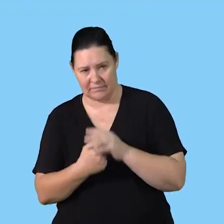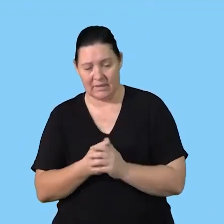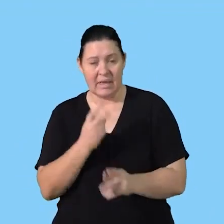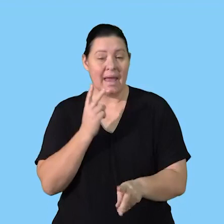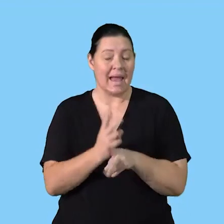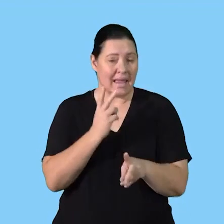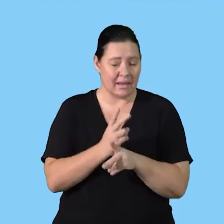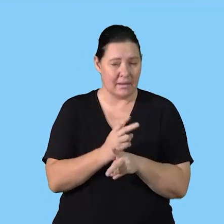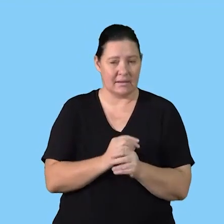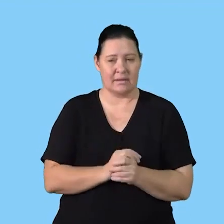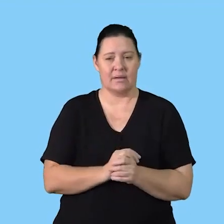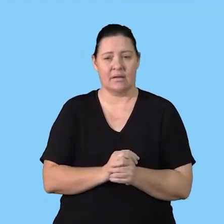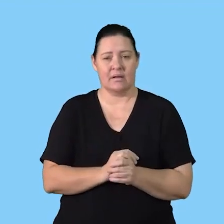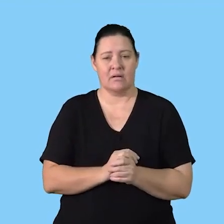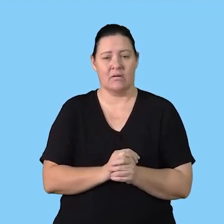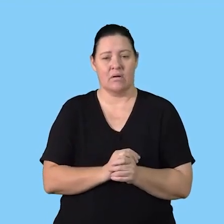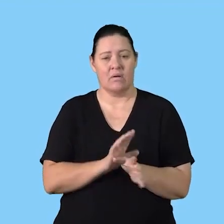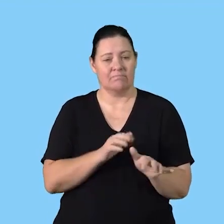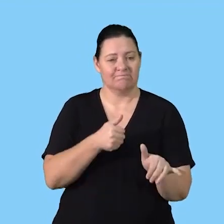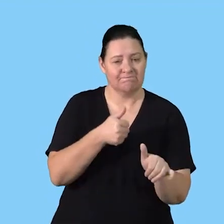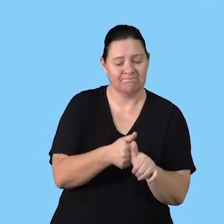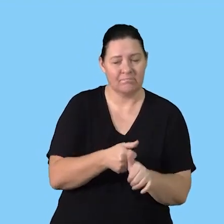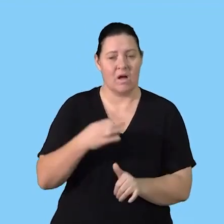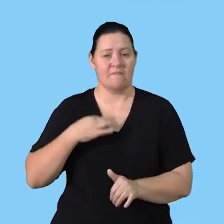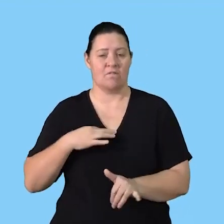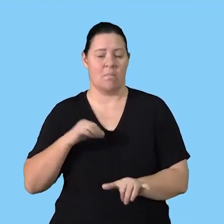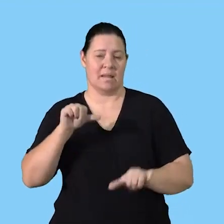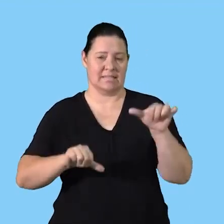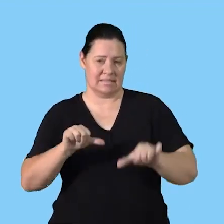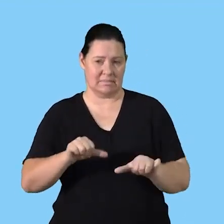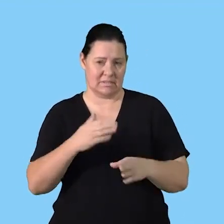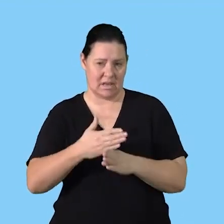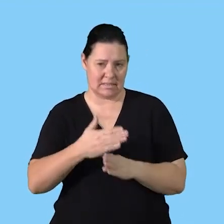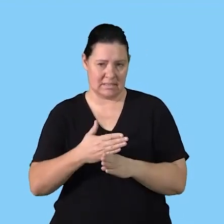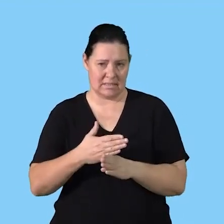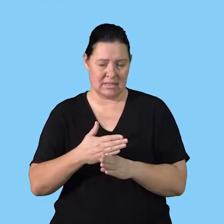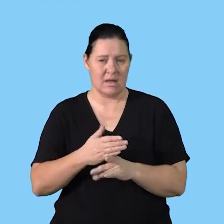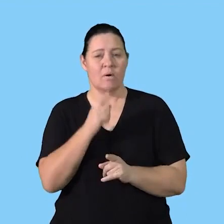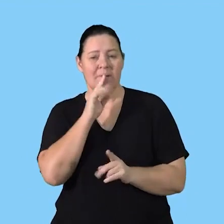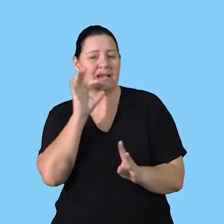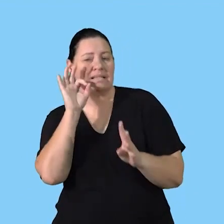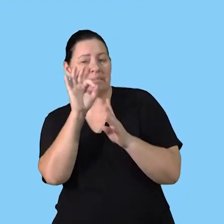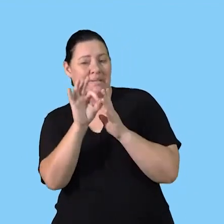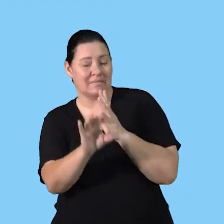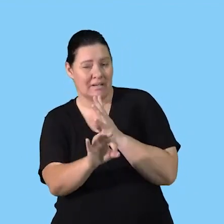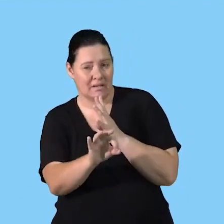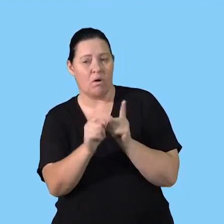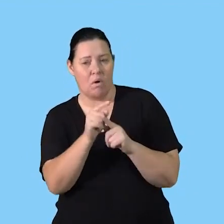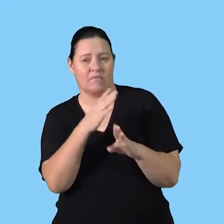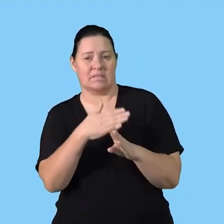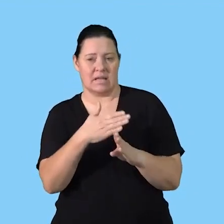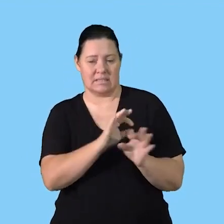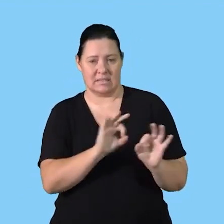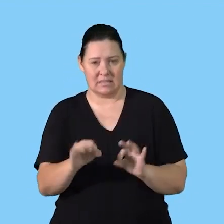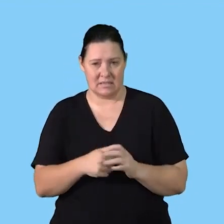outcomes. Again, we will also focus on the compliance of the formal assessment task with the specification